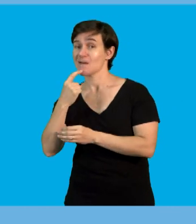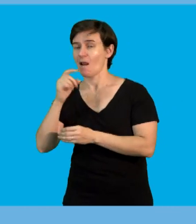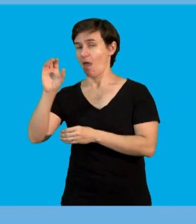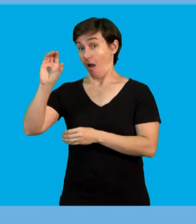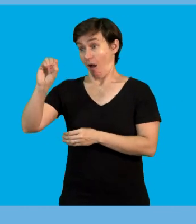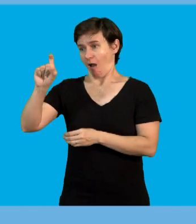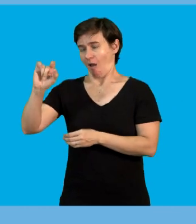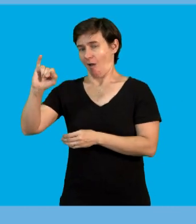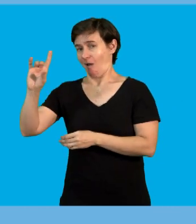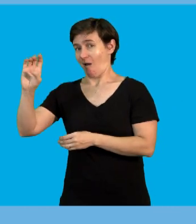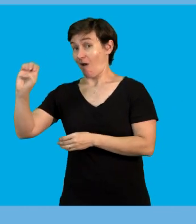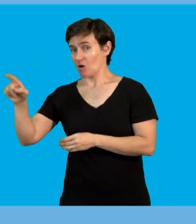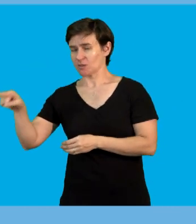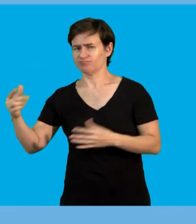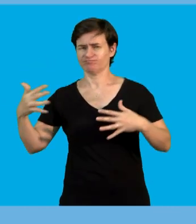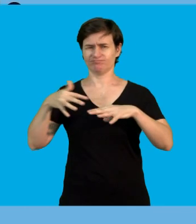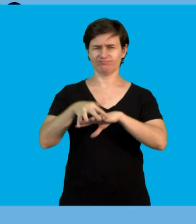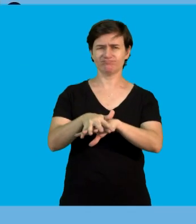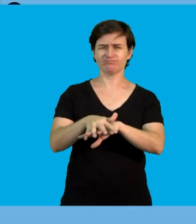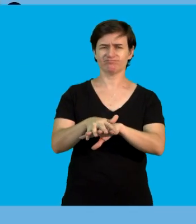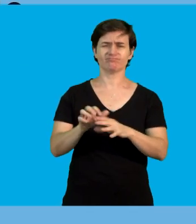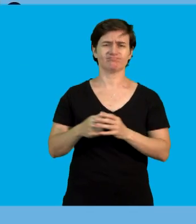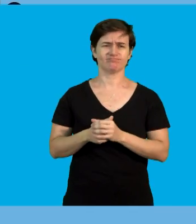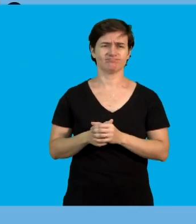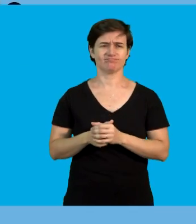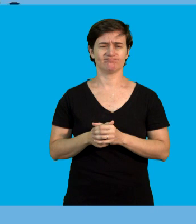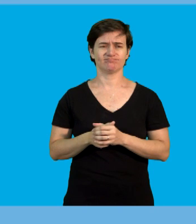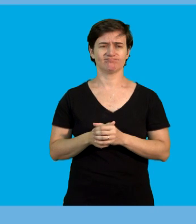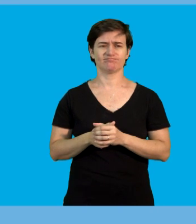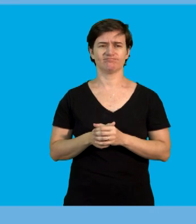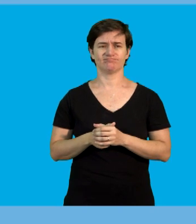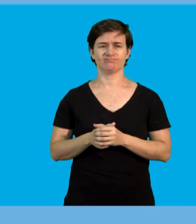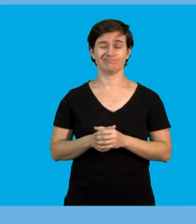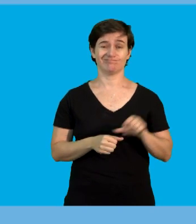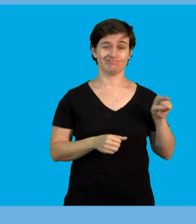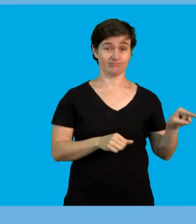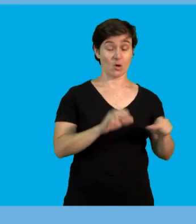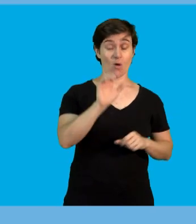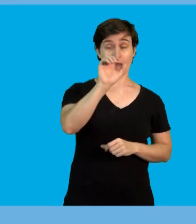metal oxide? So we are going to have an acid